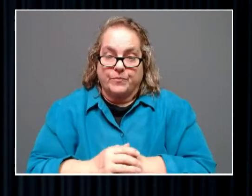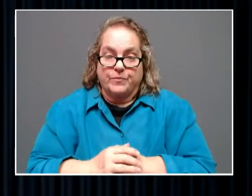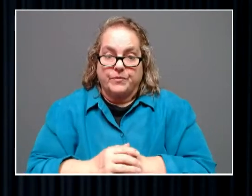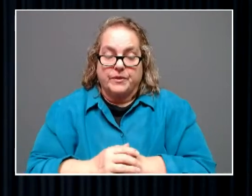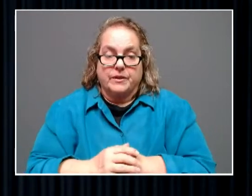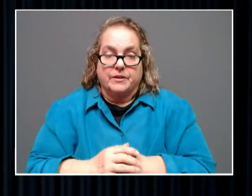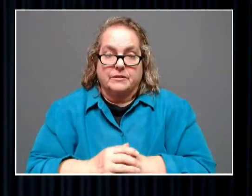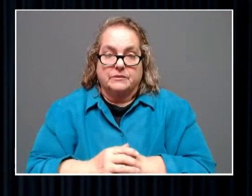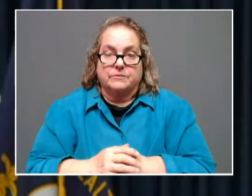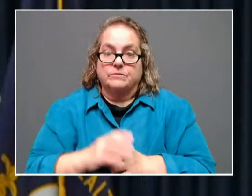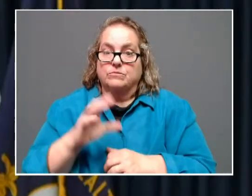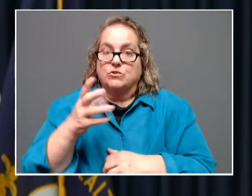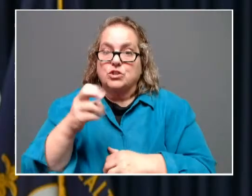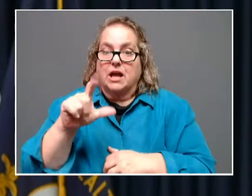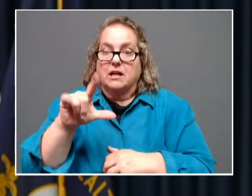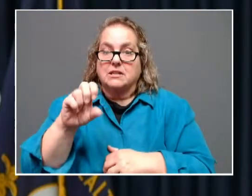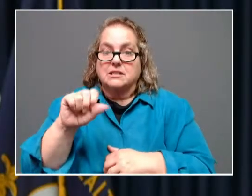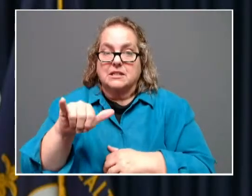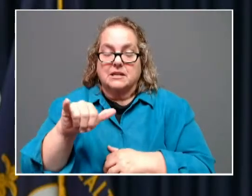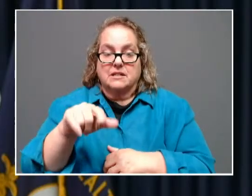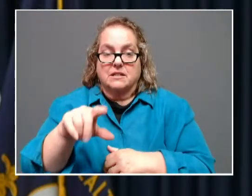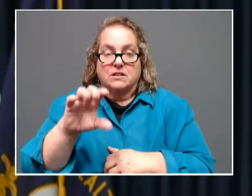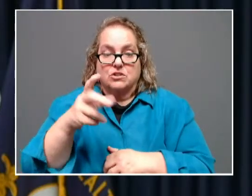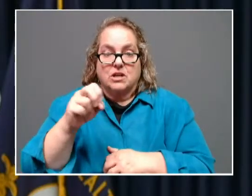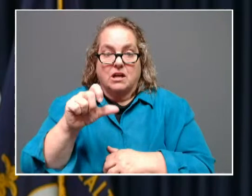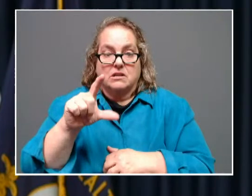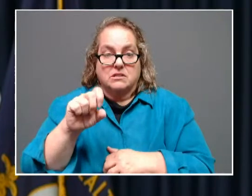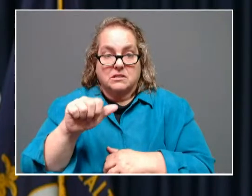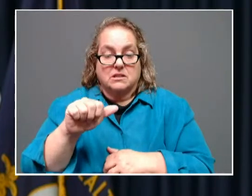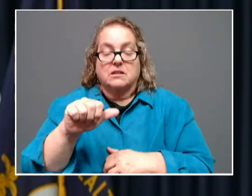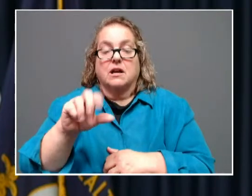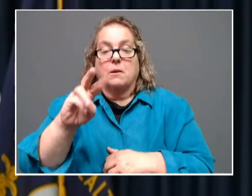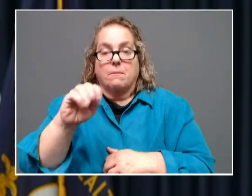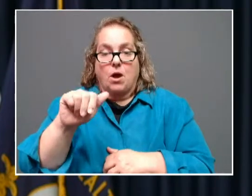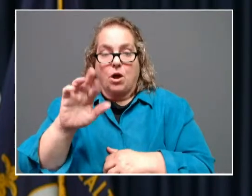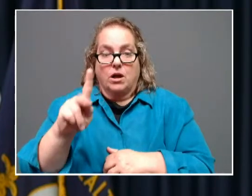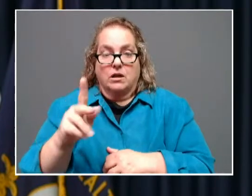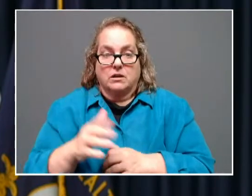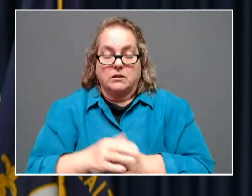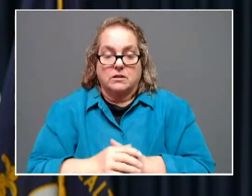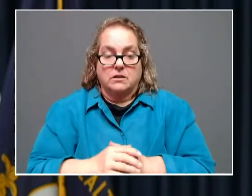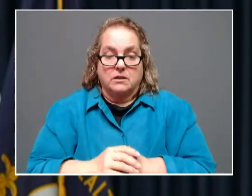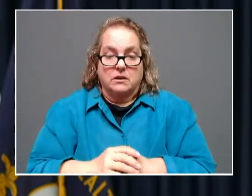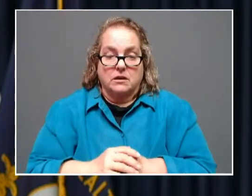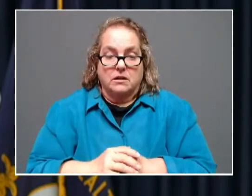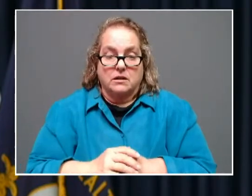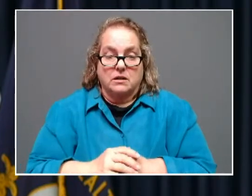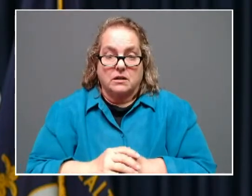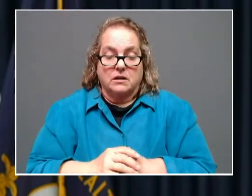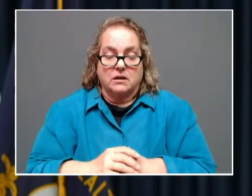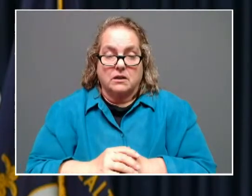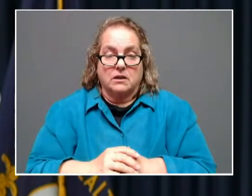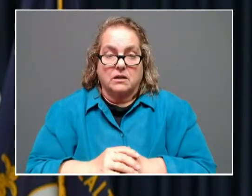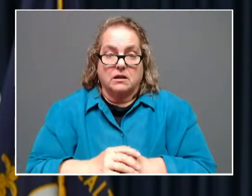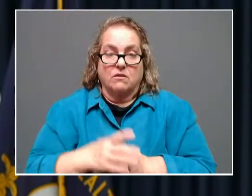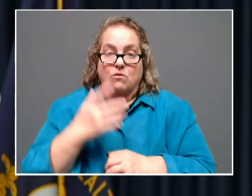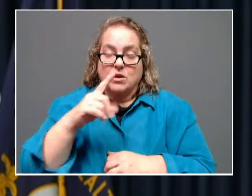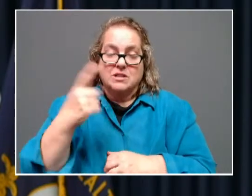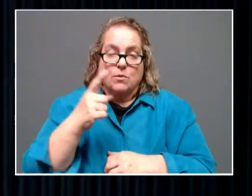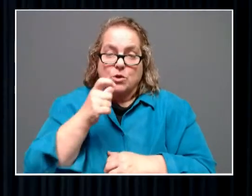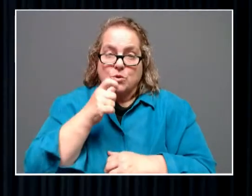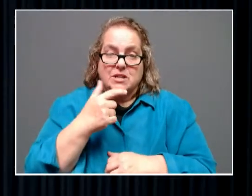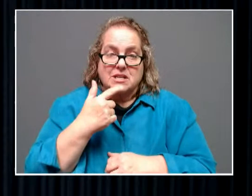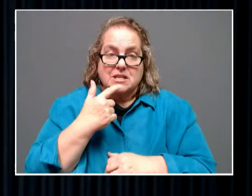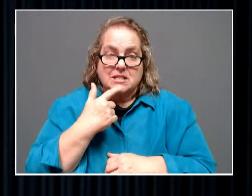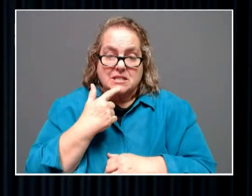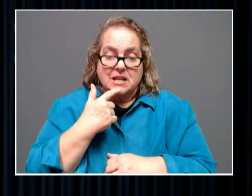Chelsea, do we have Chelsea? Okay, Mark. I talked to someone who said that it would be against the law for an